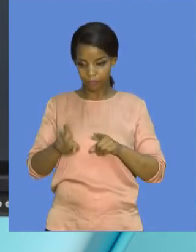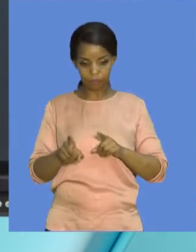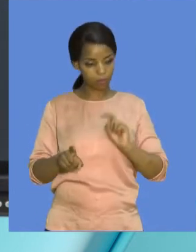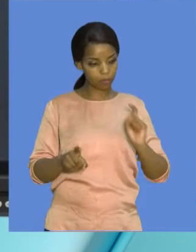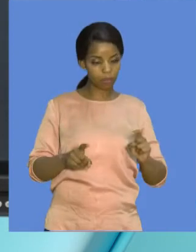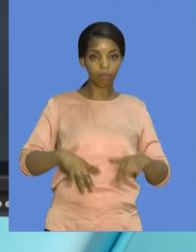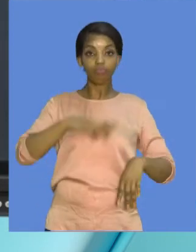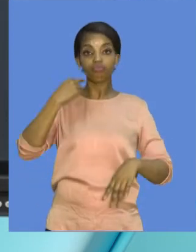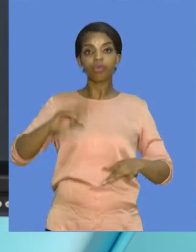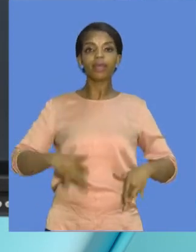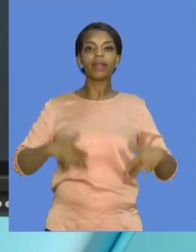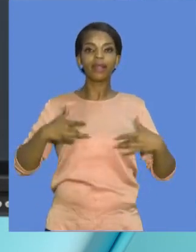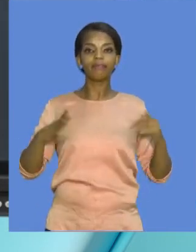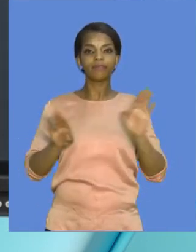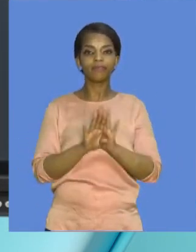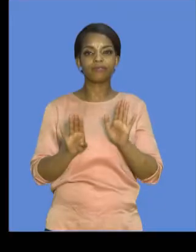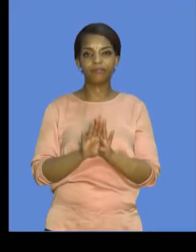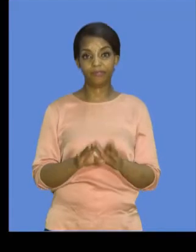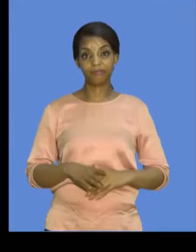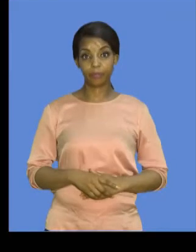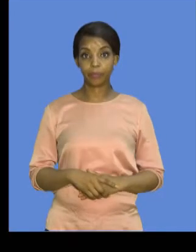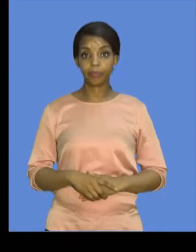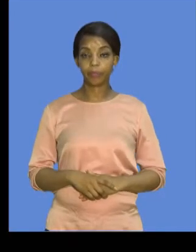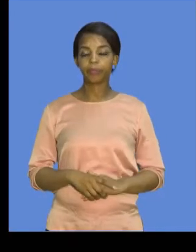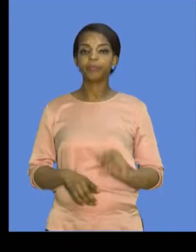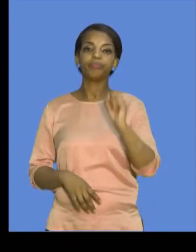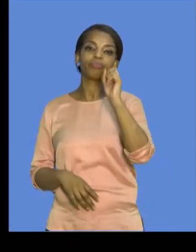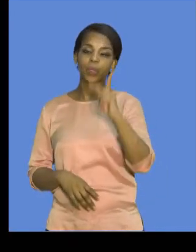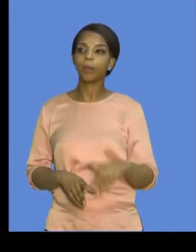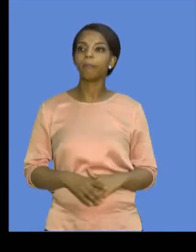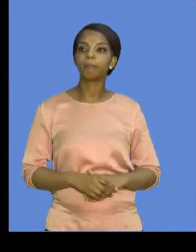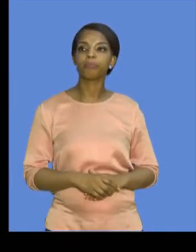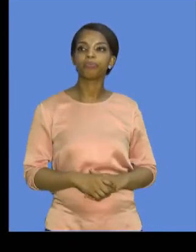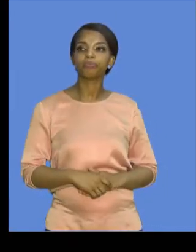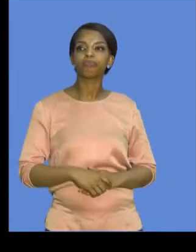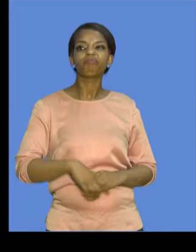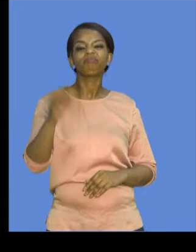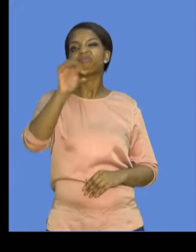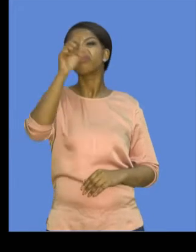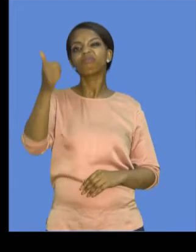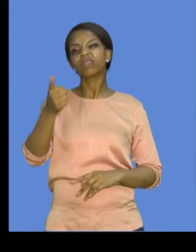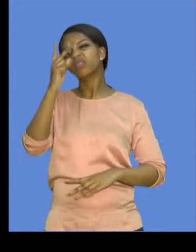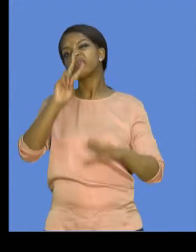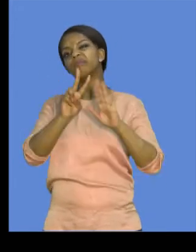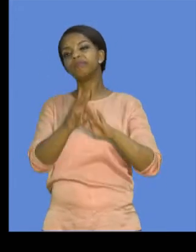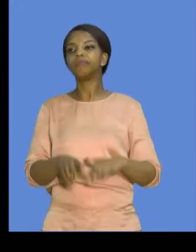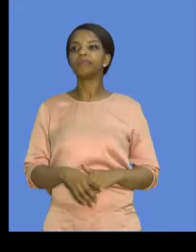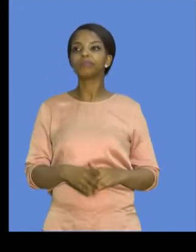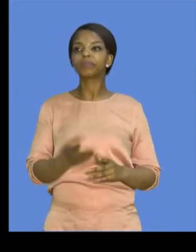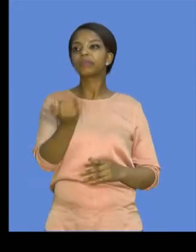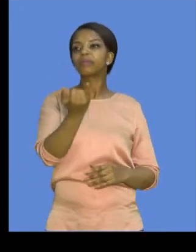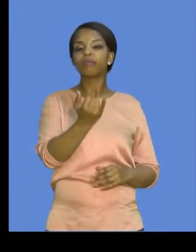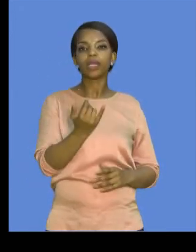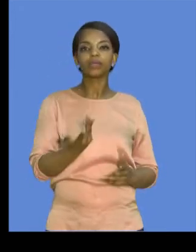in real life or in space. All right, okay? Right, then another prediction, when you bring a charged